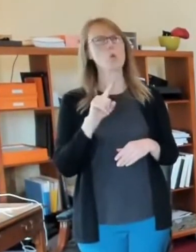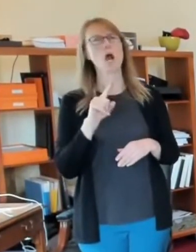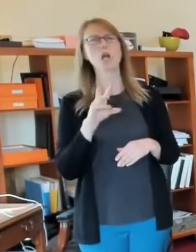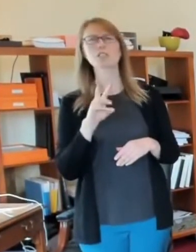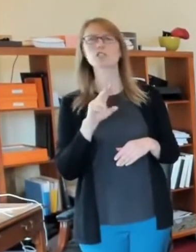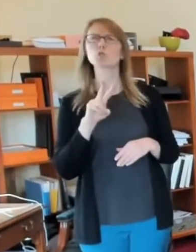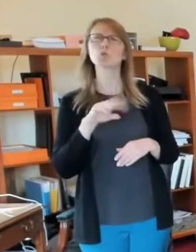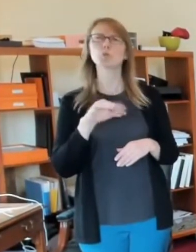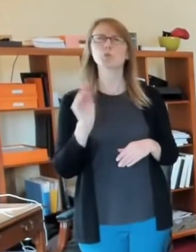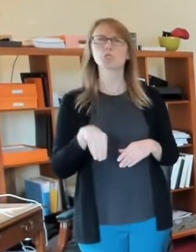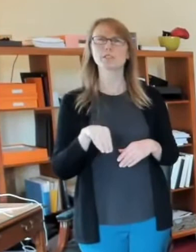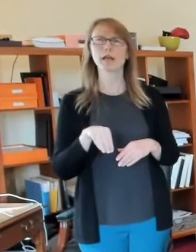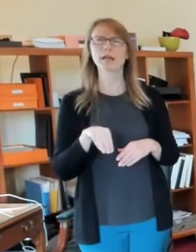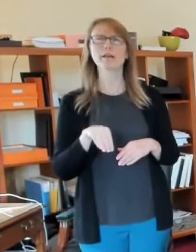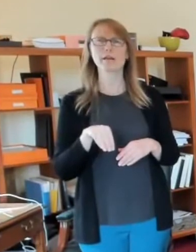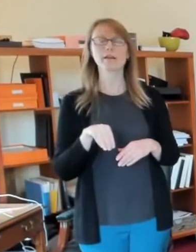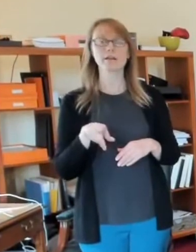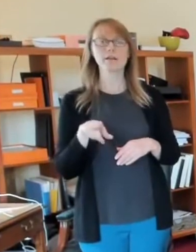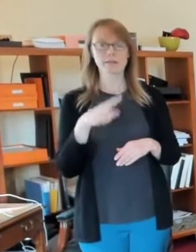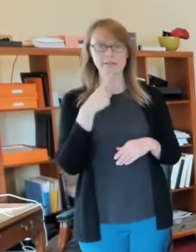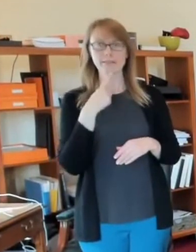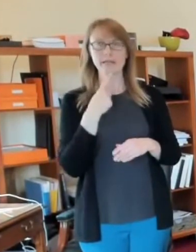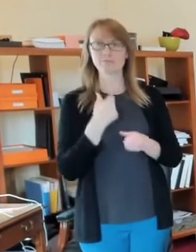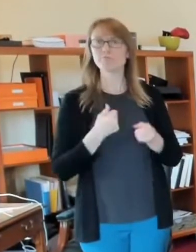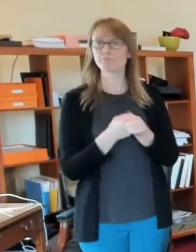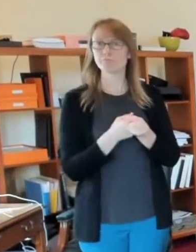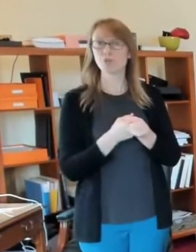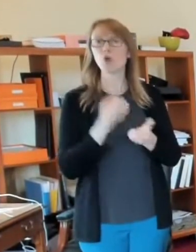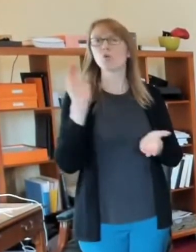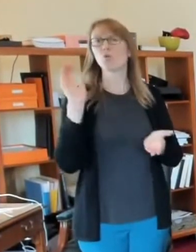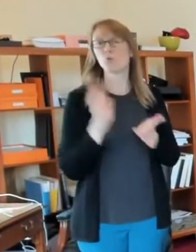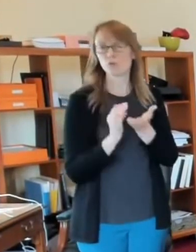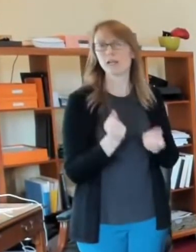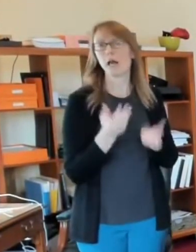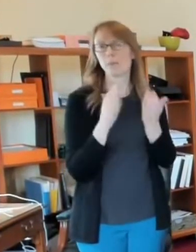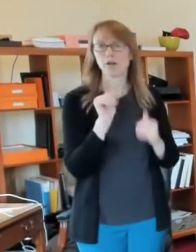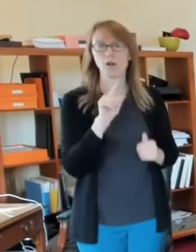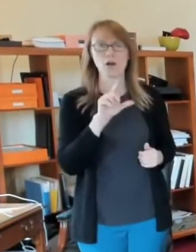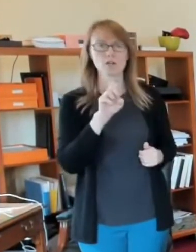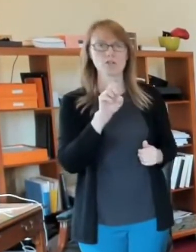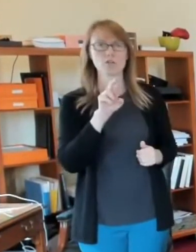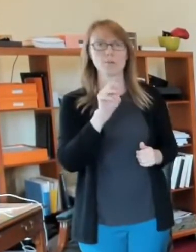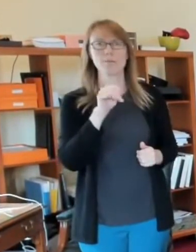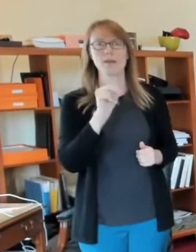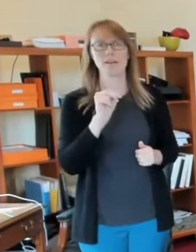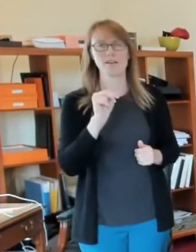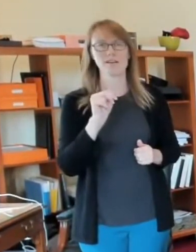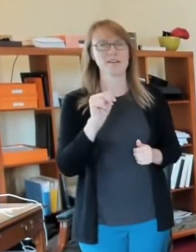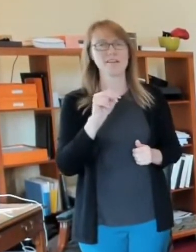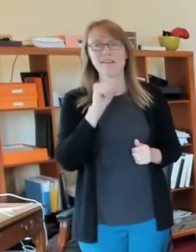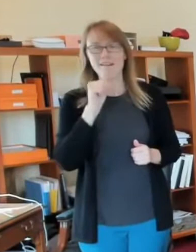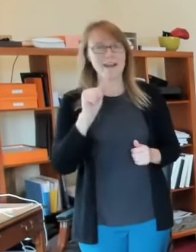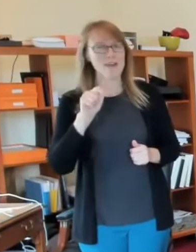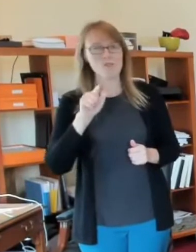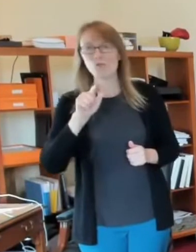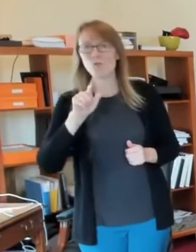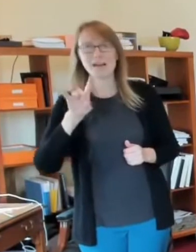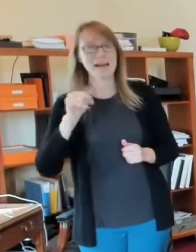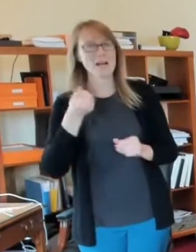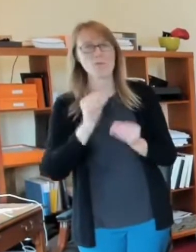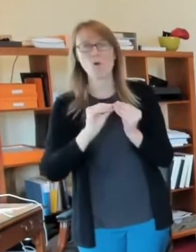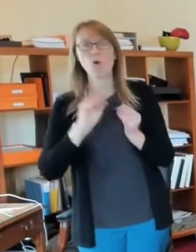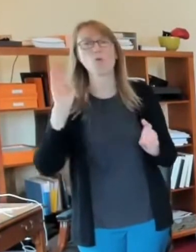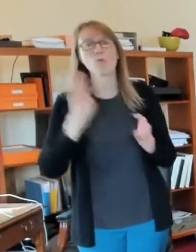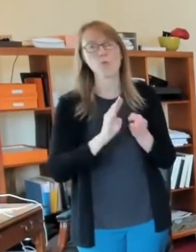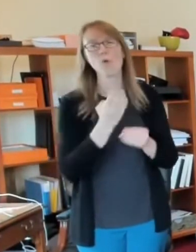think was the number, if I remember correctly, to reduce the number of aldermen from 28 to 14. And it was to